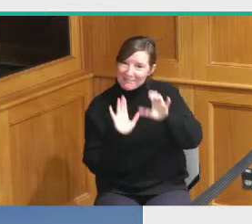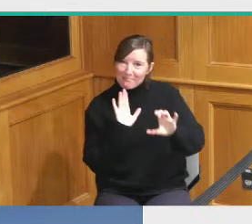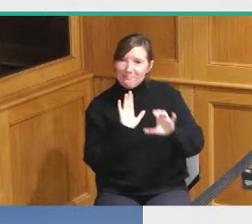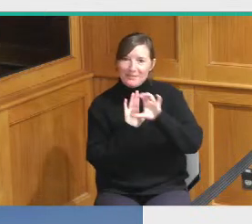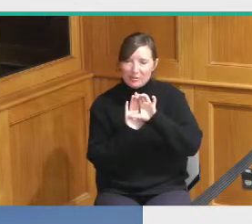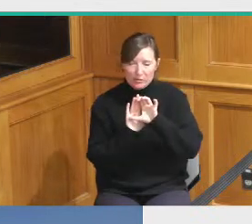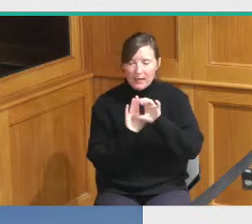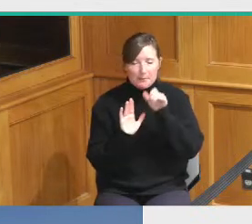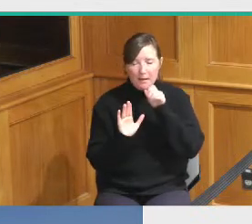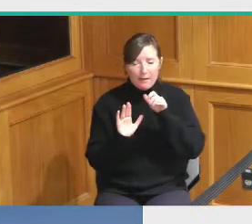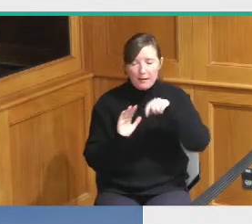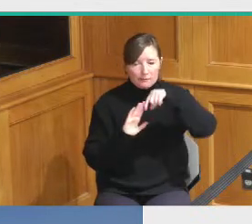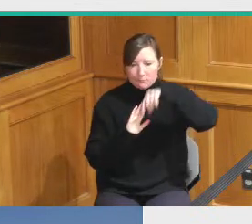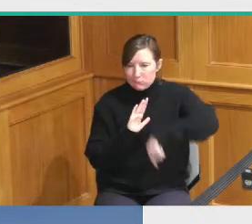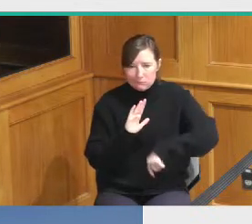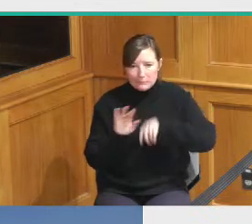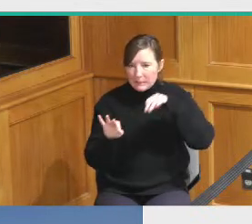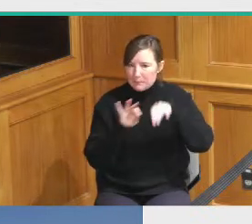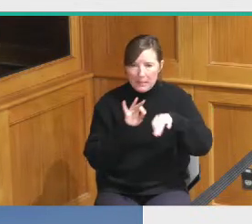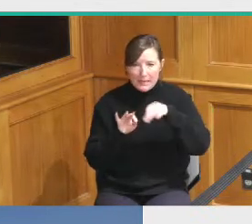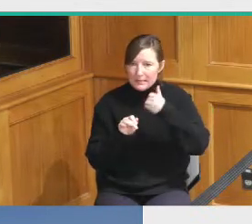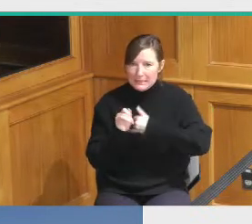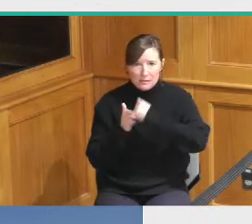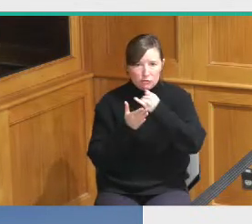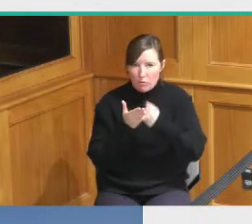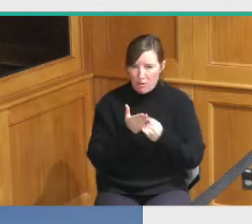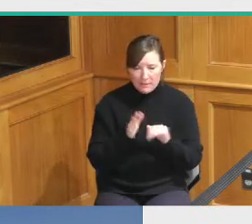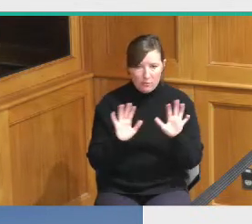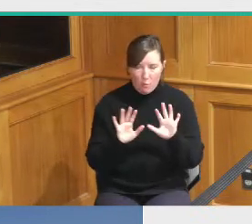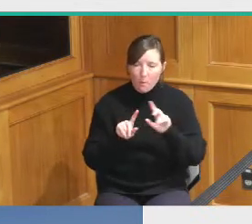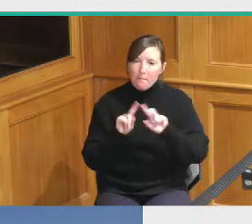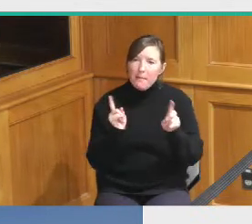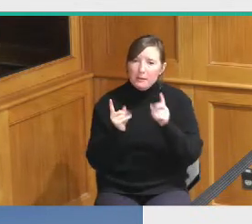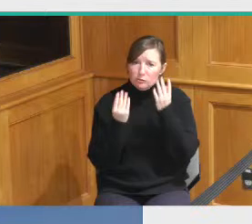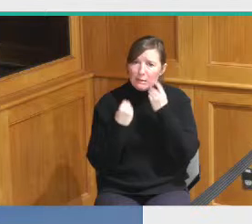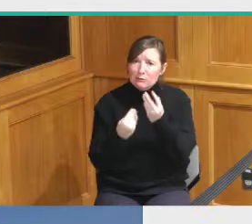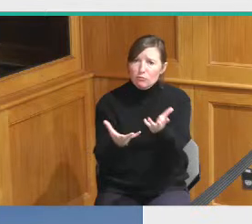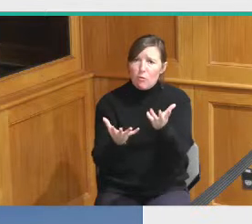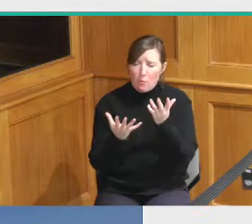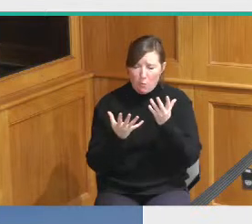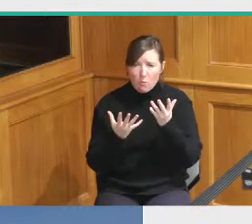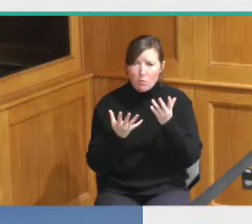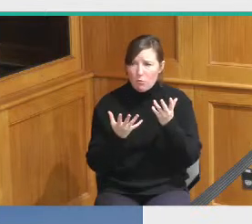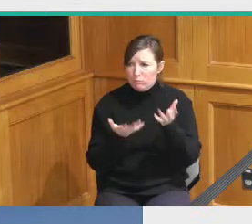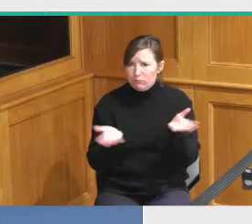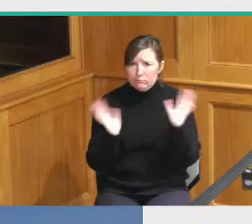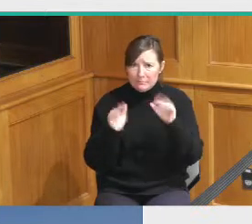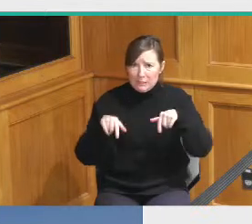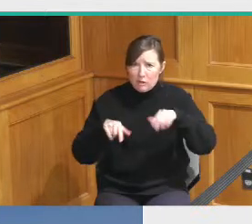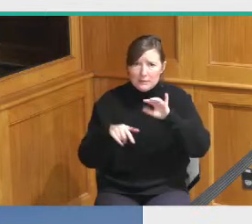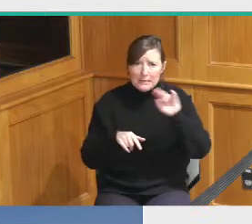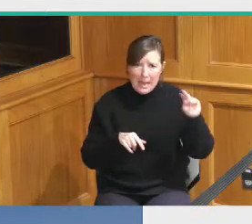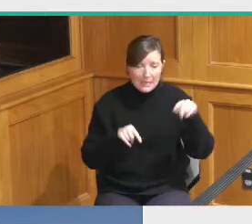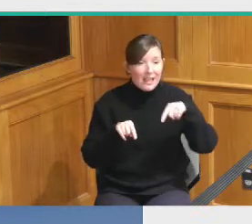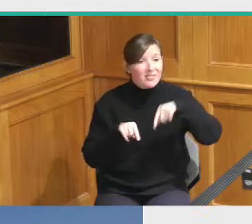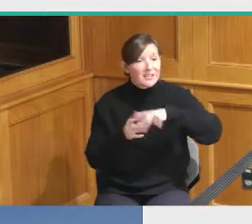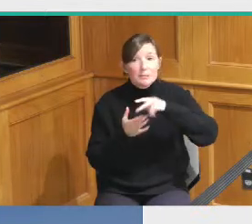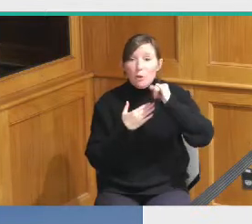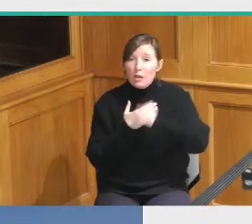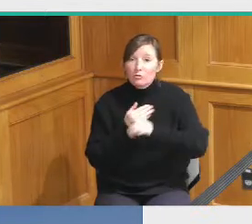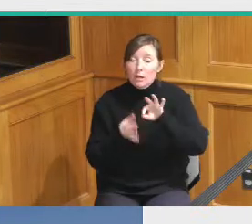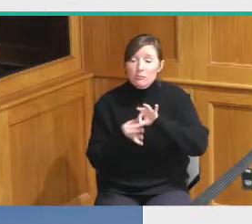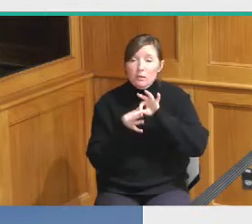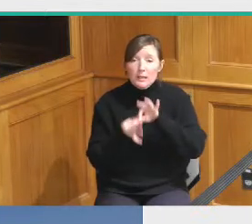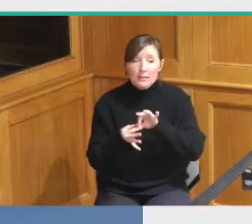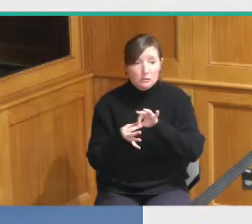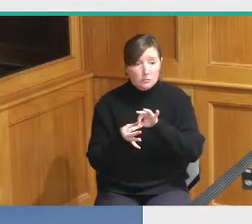I'm not going to say a whole lot about the individual renderings, but just to let the public know that the project in general relates